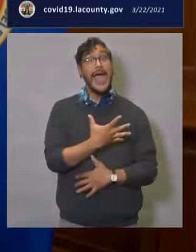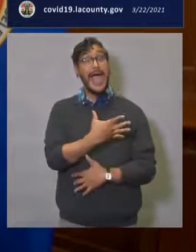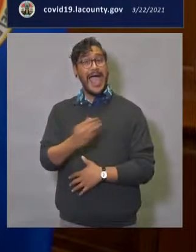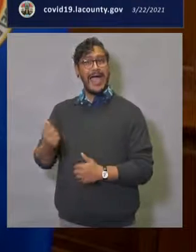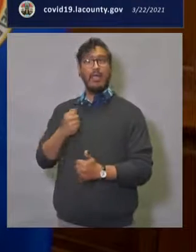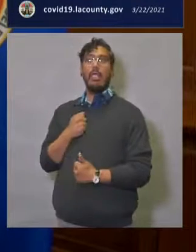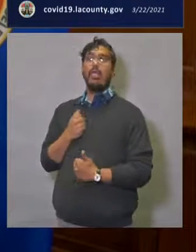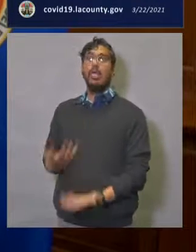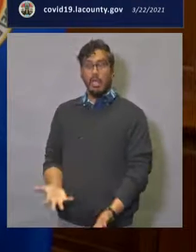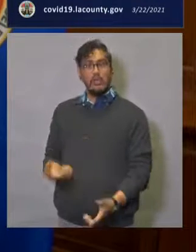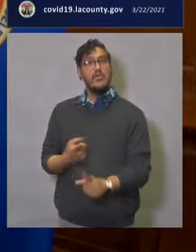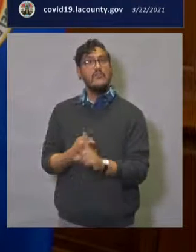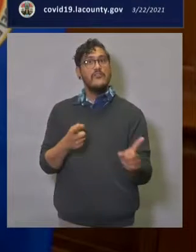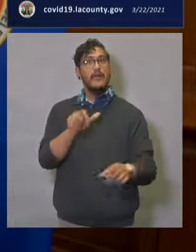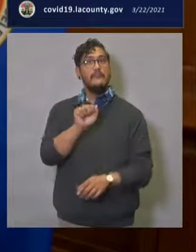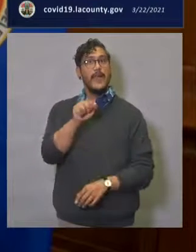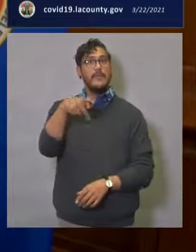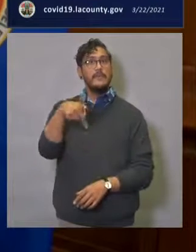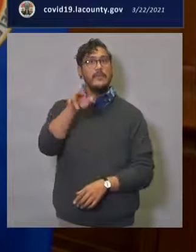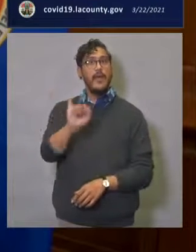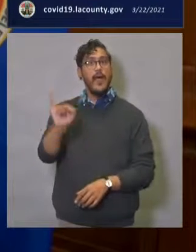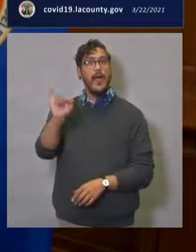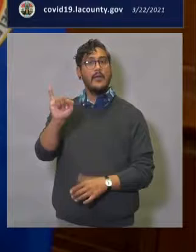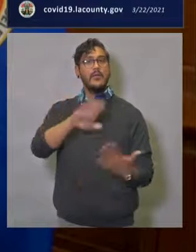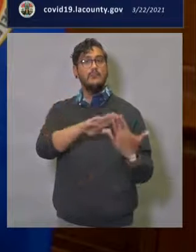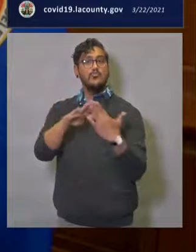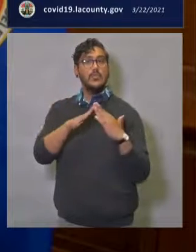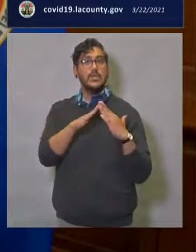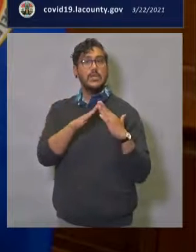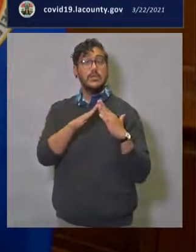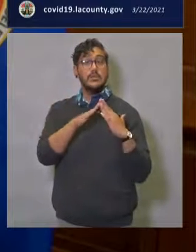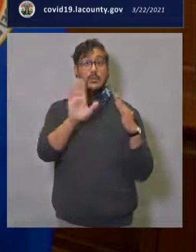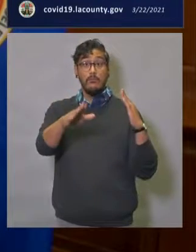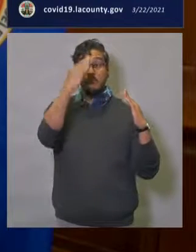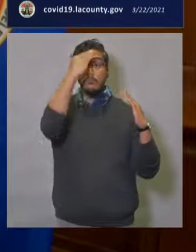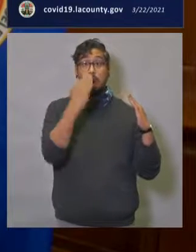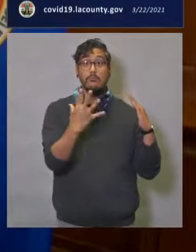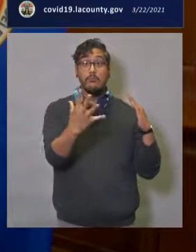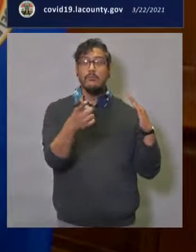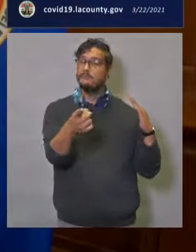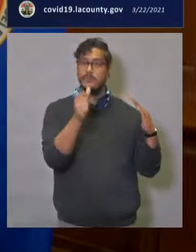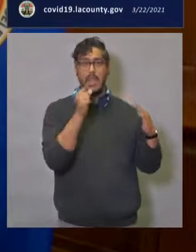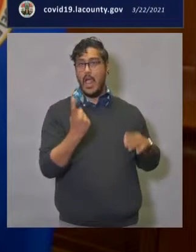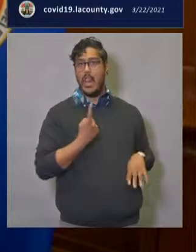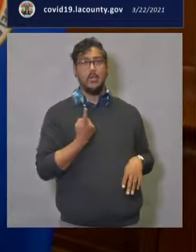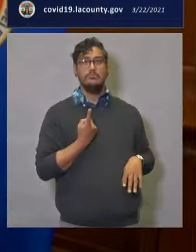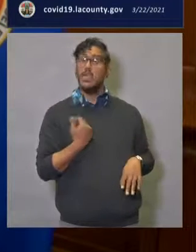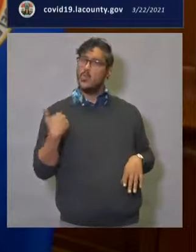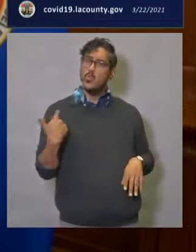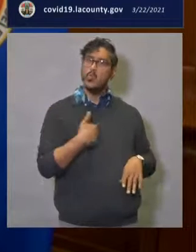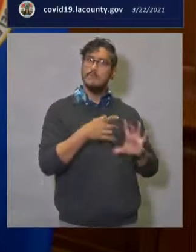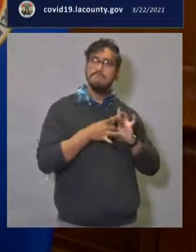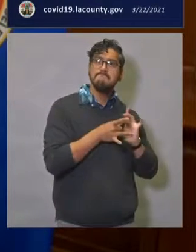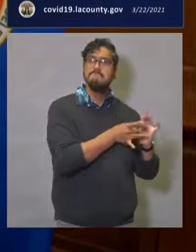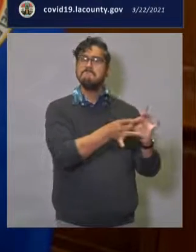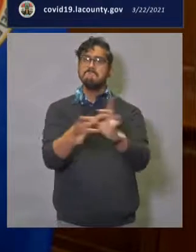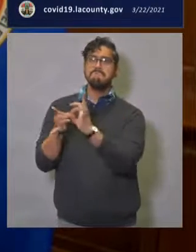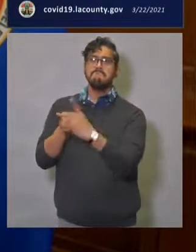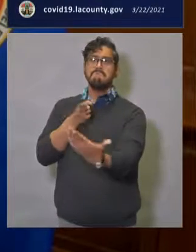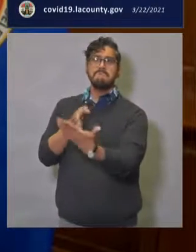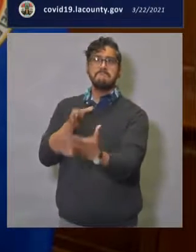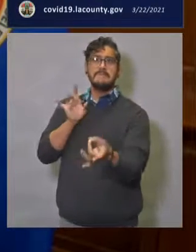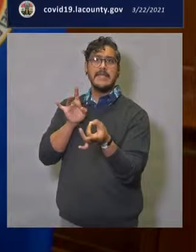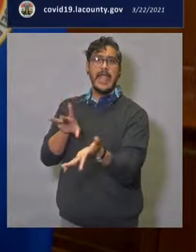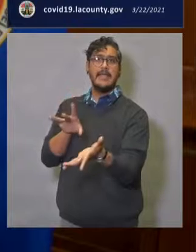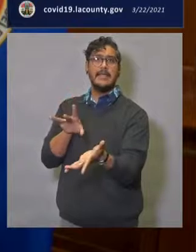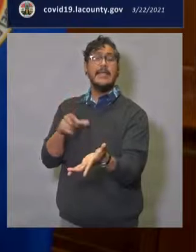communities. So I want those who are watching to know that you're not alone. We're united against hate, and we stand with you